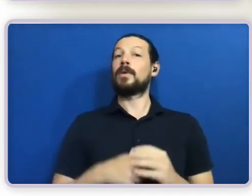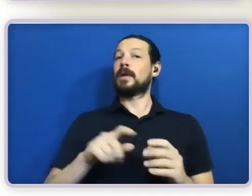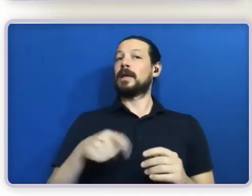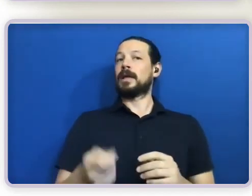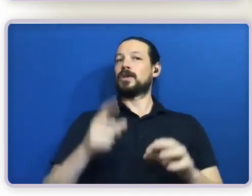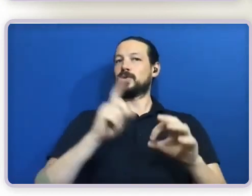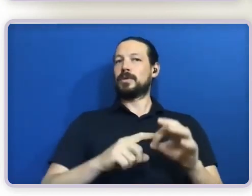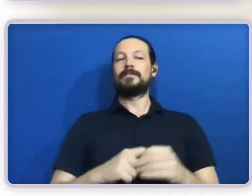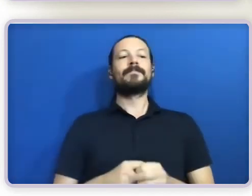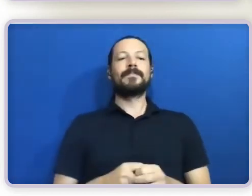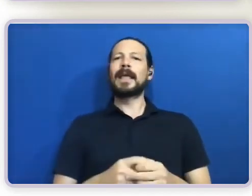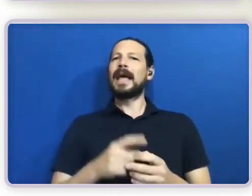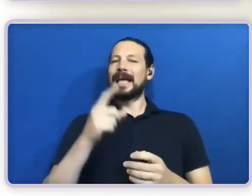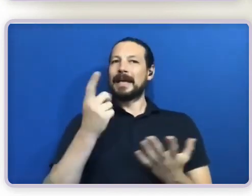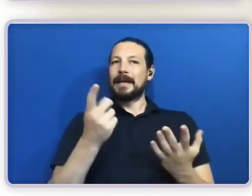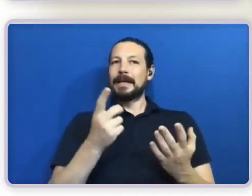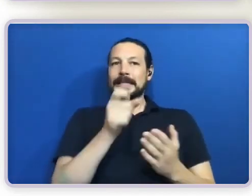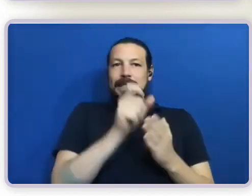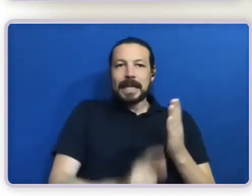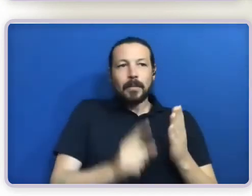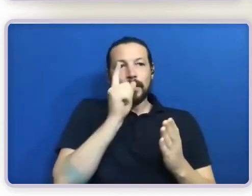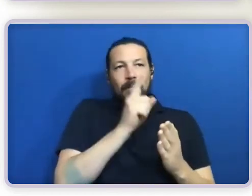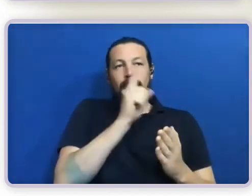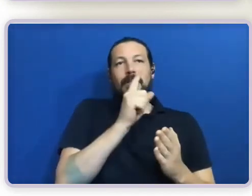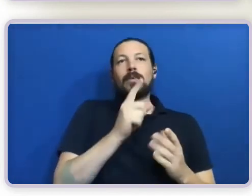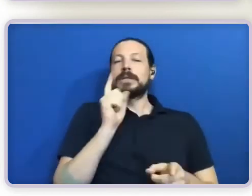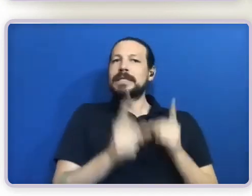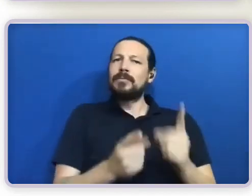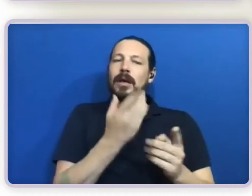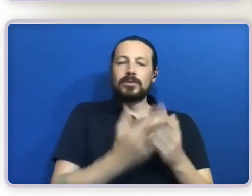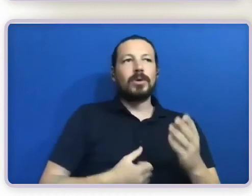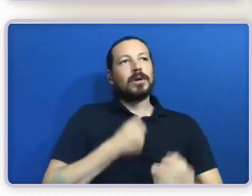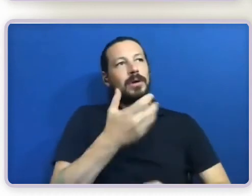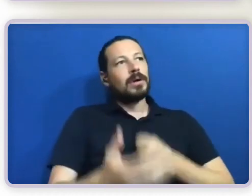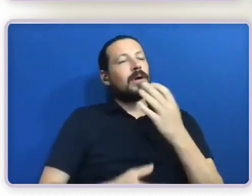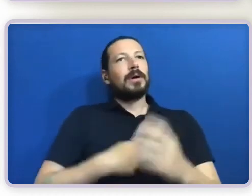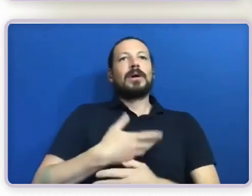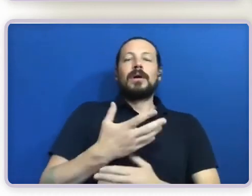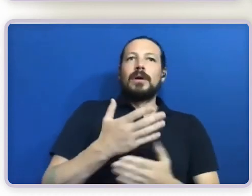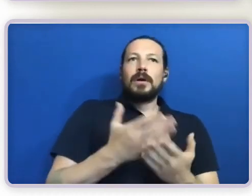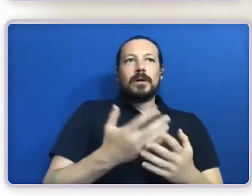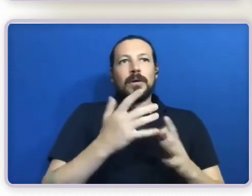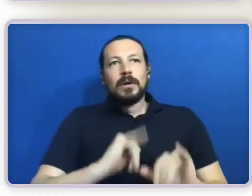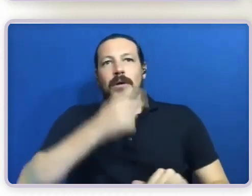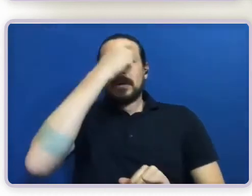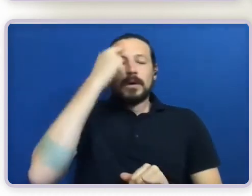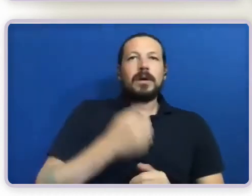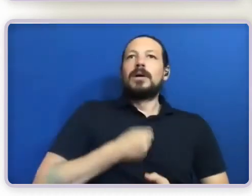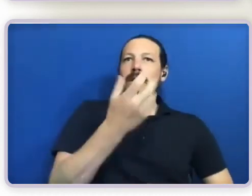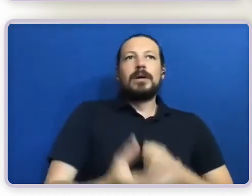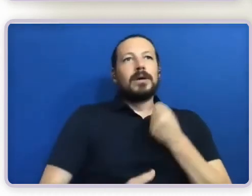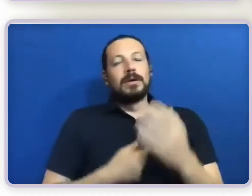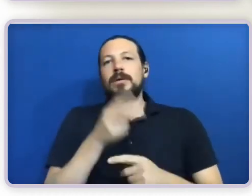tend to share really traumatic stories again and again, make complaints to different complaints bodies, and often don't get